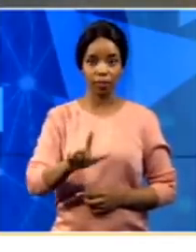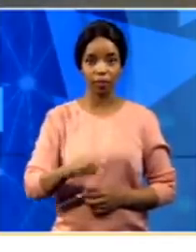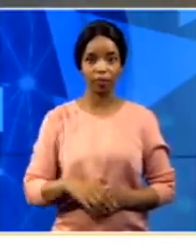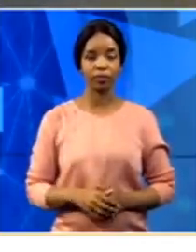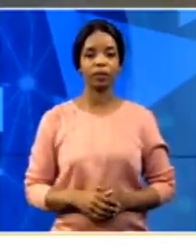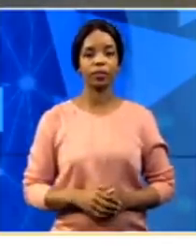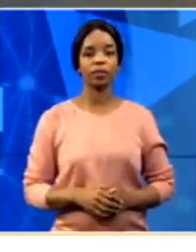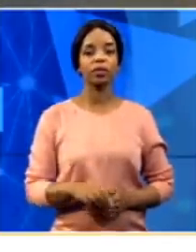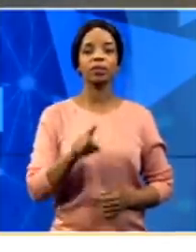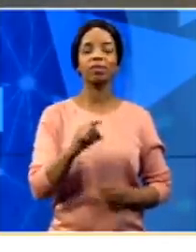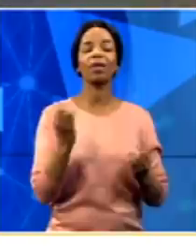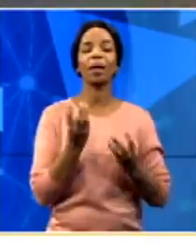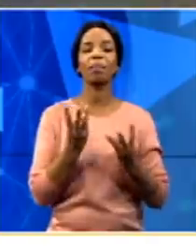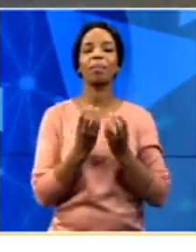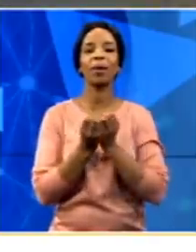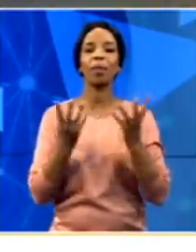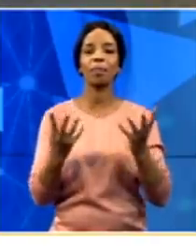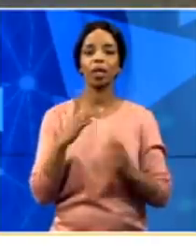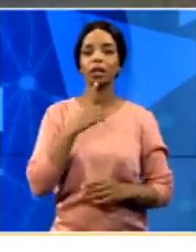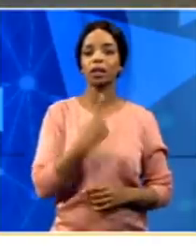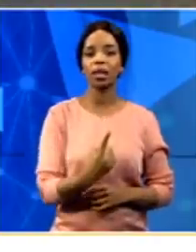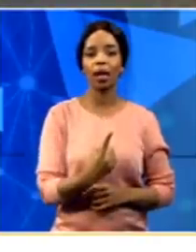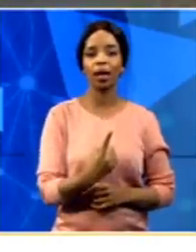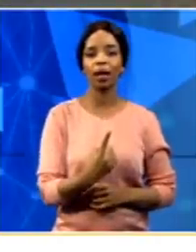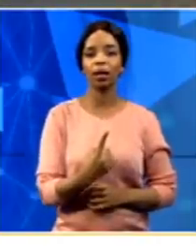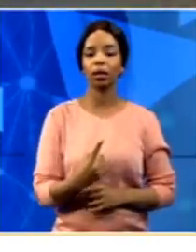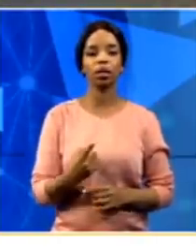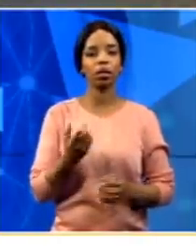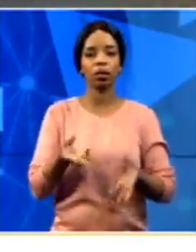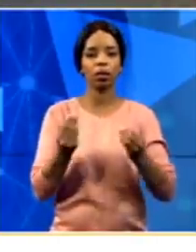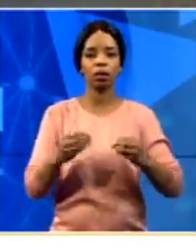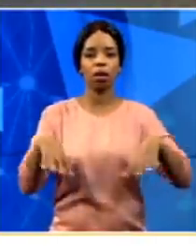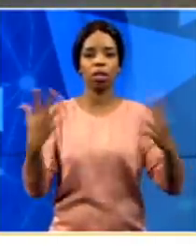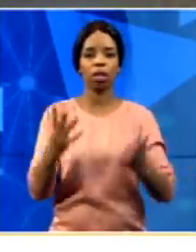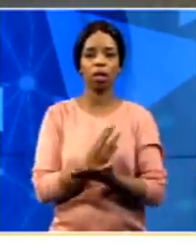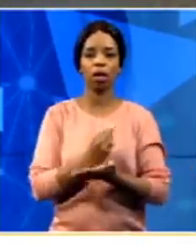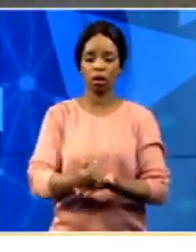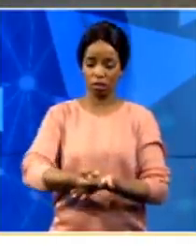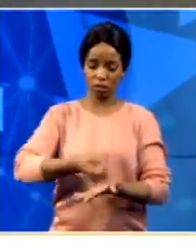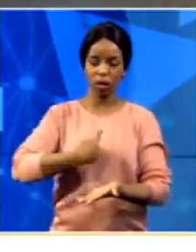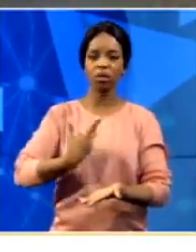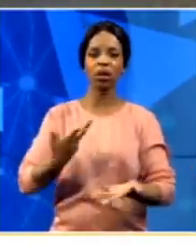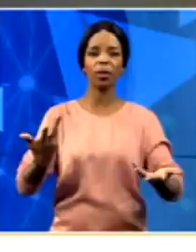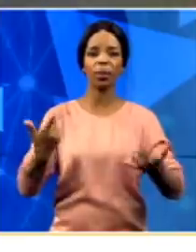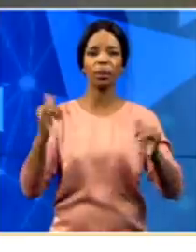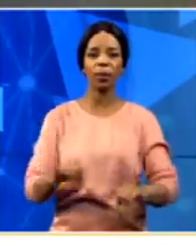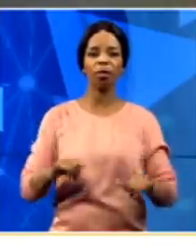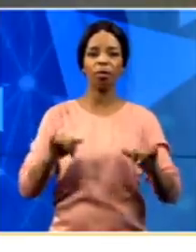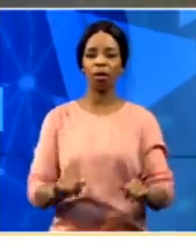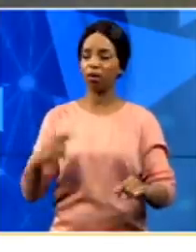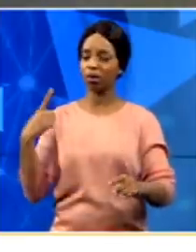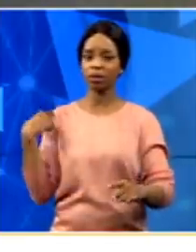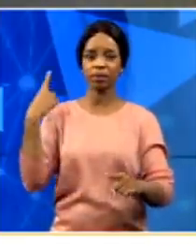people saying that they haven't received this SMS that you're talking about. They have in fact had no